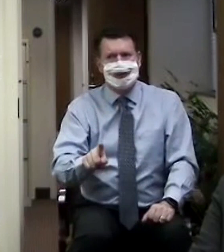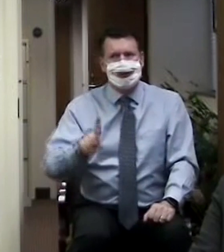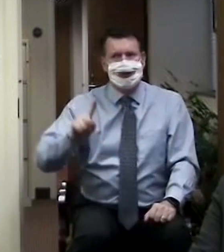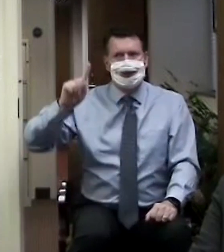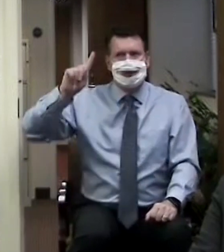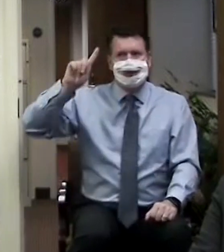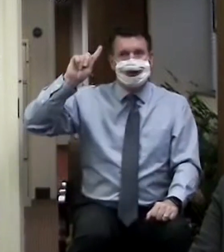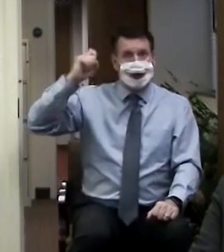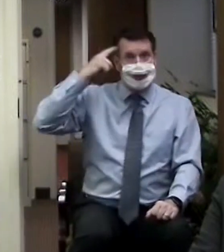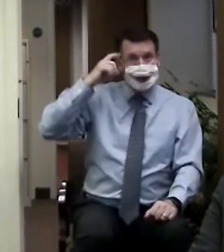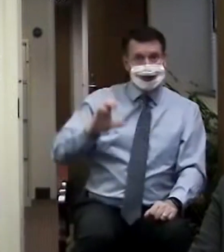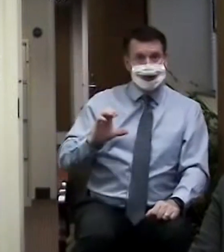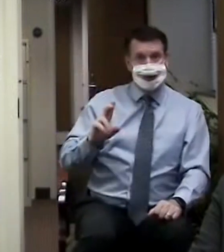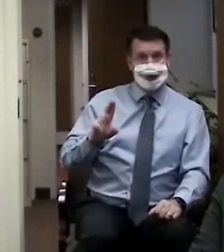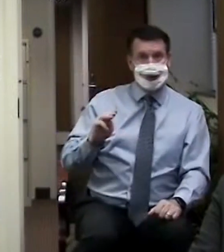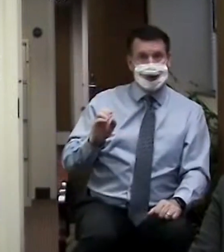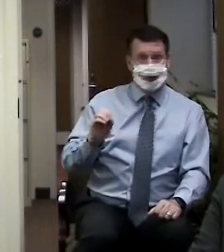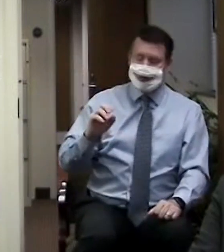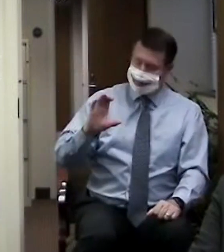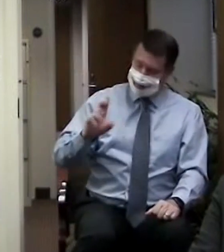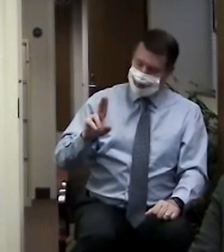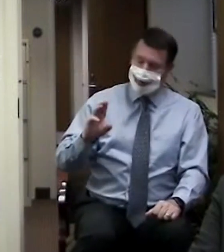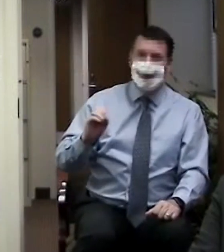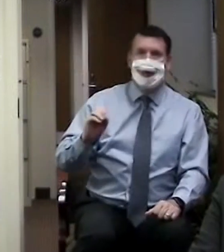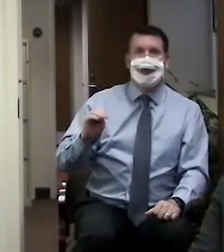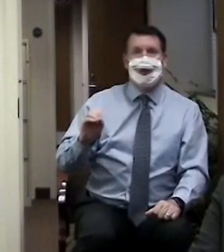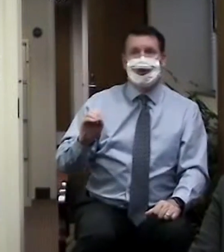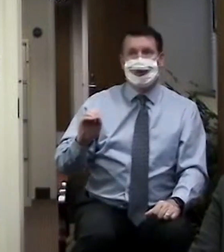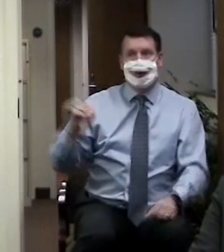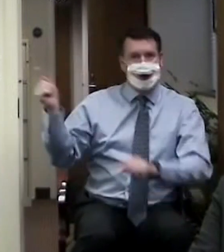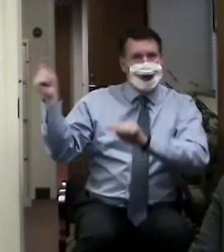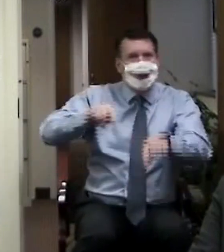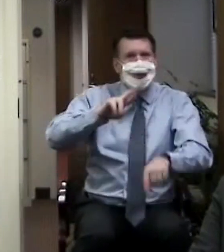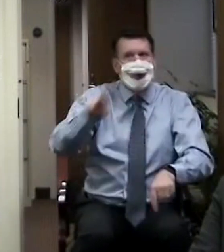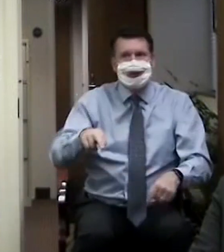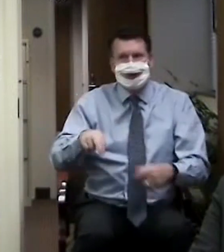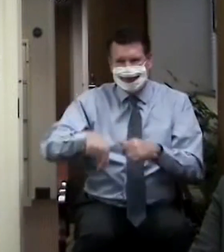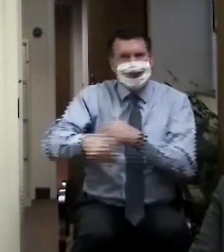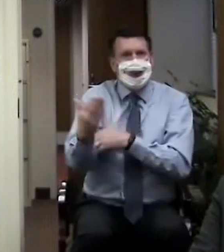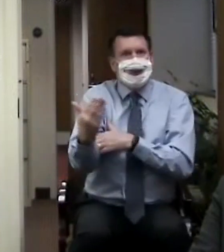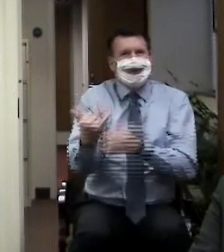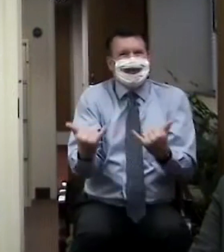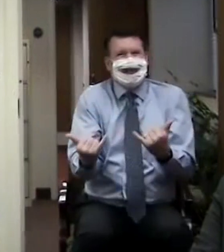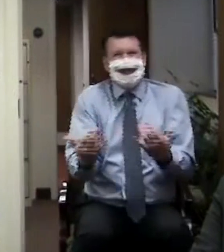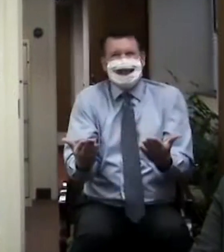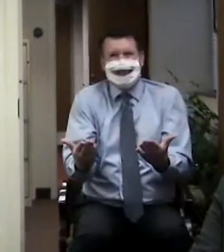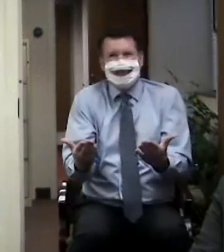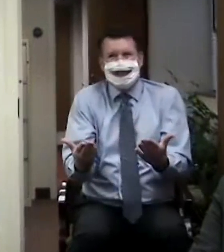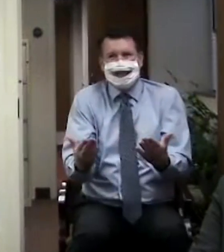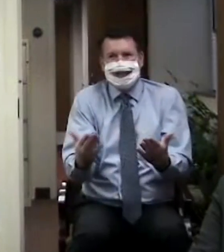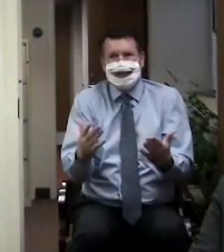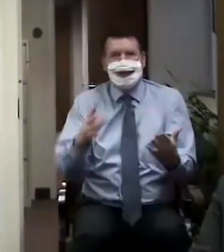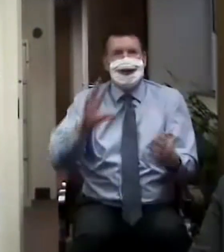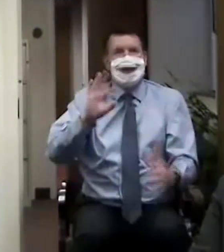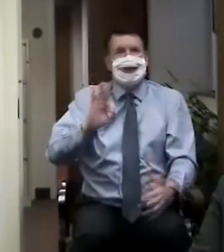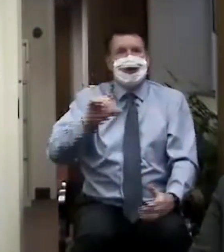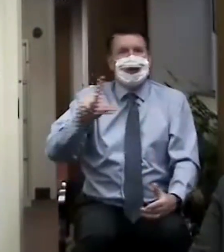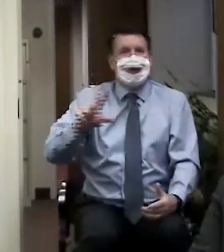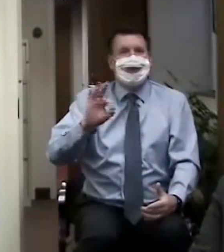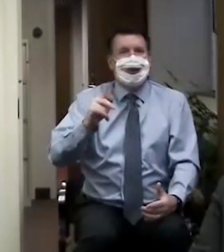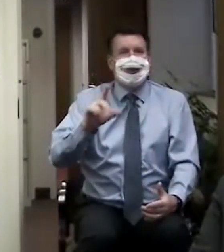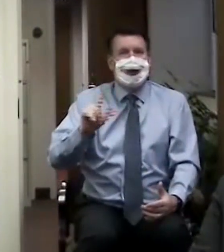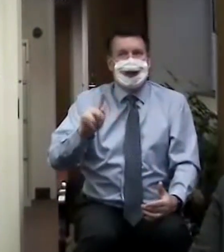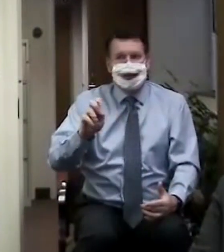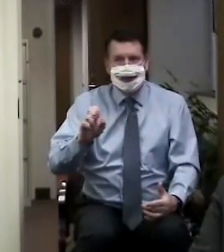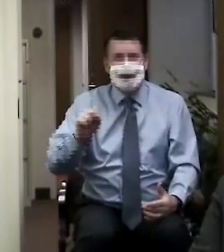you know, he's talking about the Finger Lakes and Monroe County area having met all of the